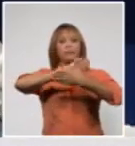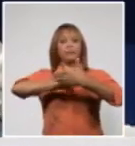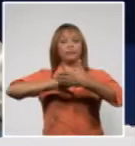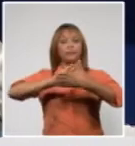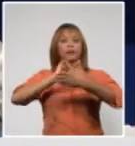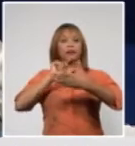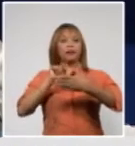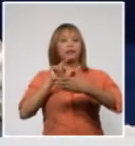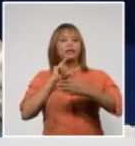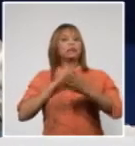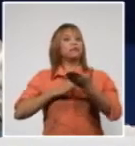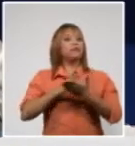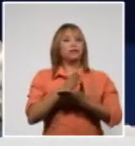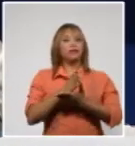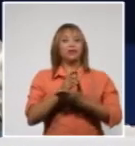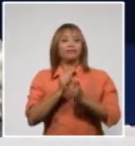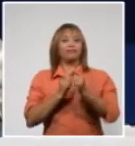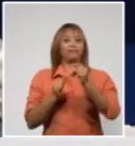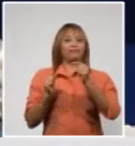Yesterday,